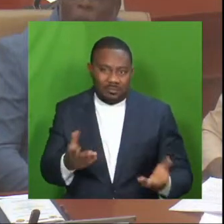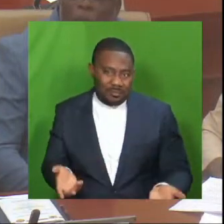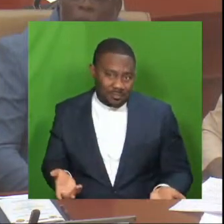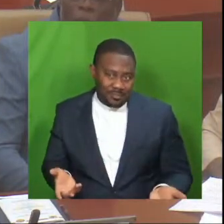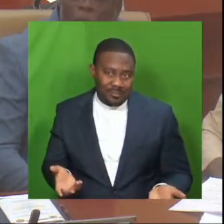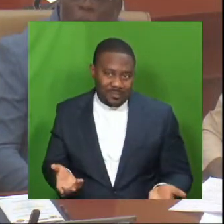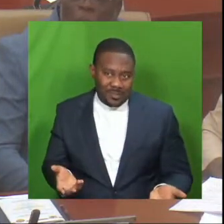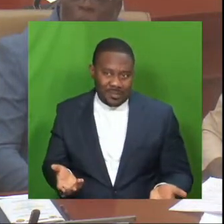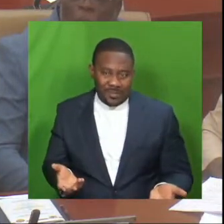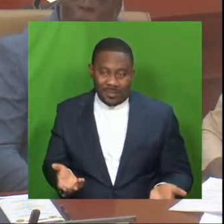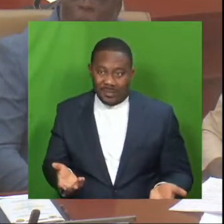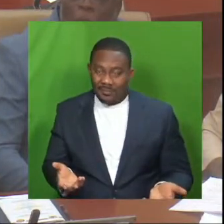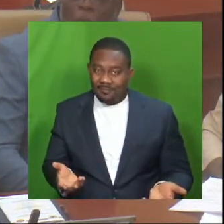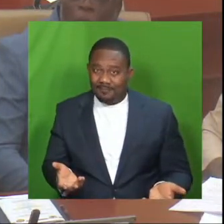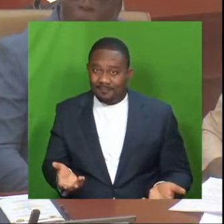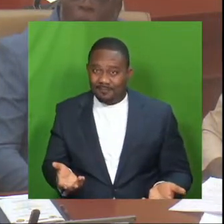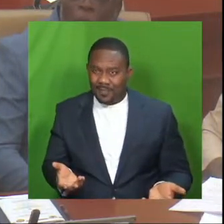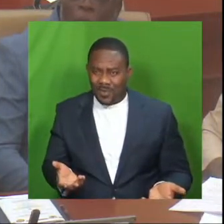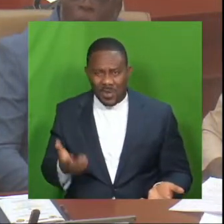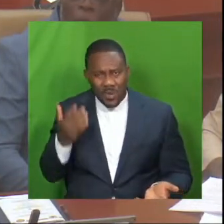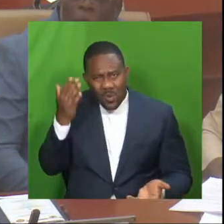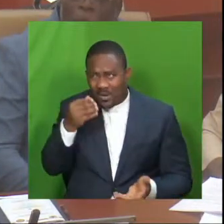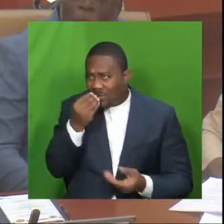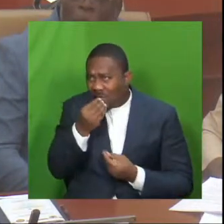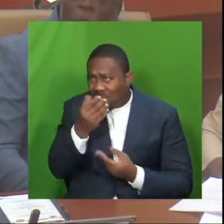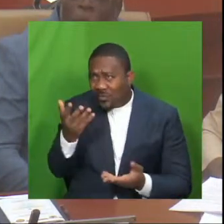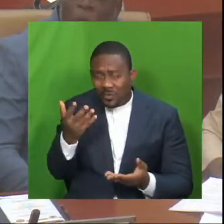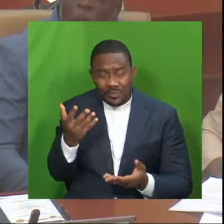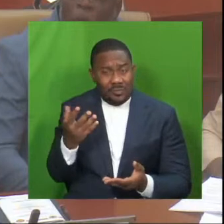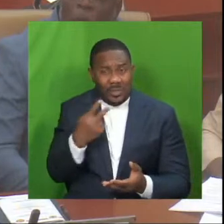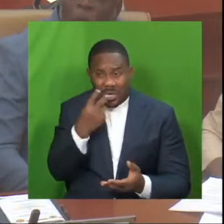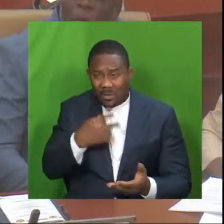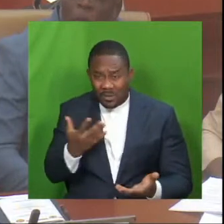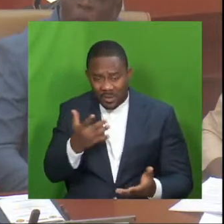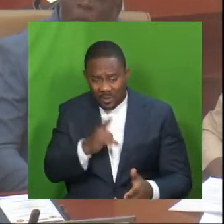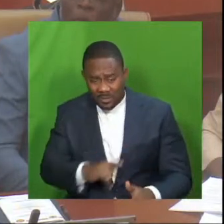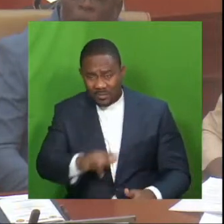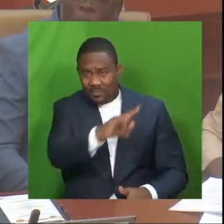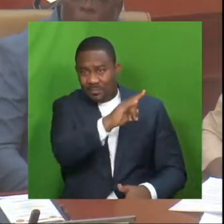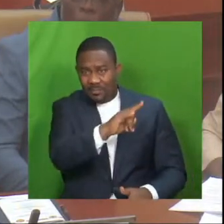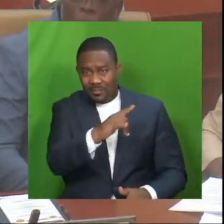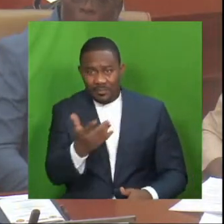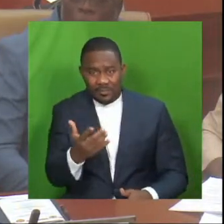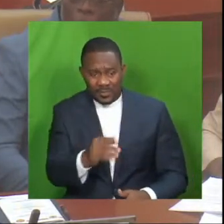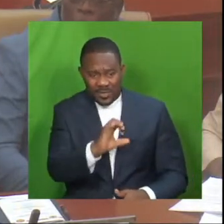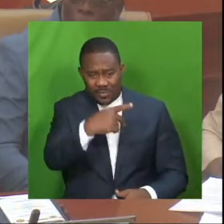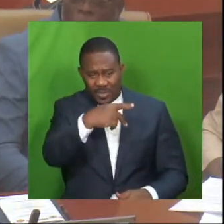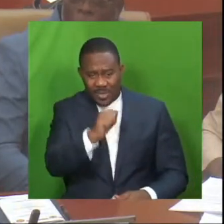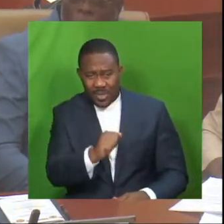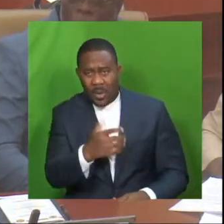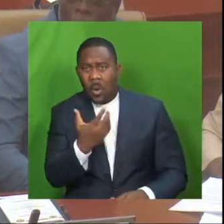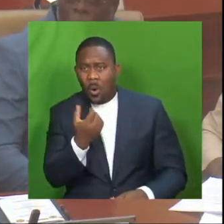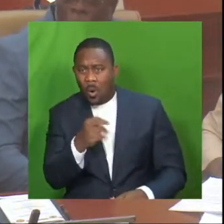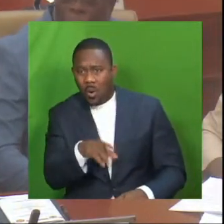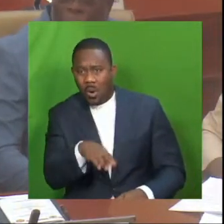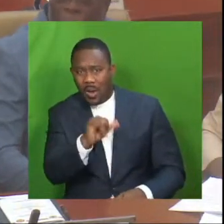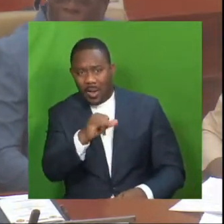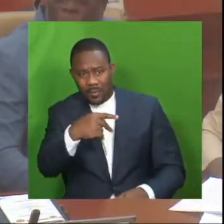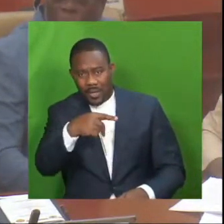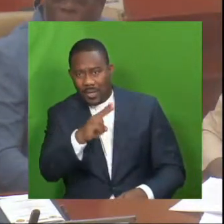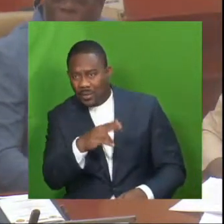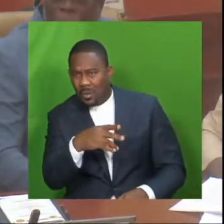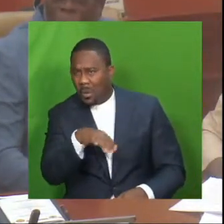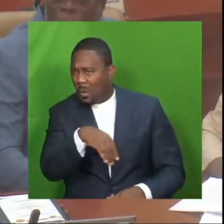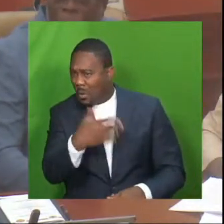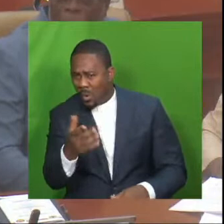absent. Why do we write to tell Mr. Speaker that I'm traveling abroad for a CPA or IPU or to constituency or